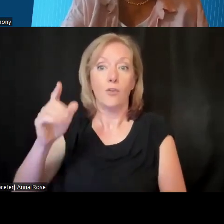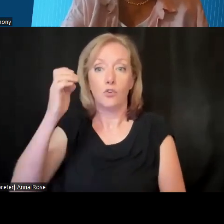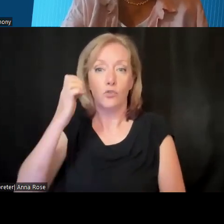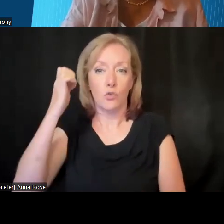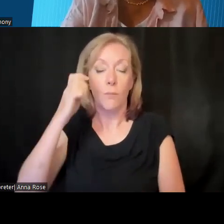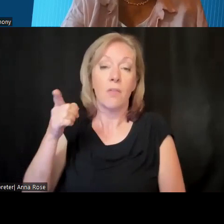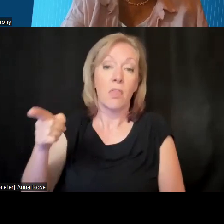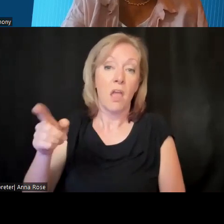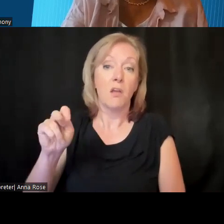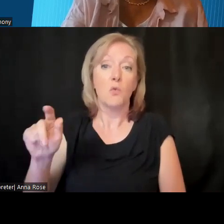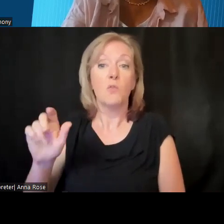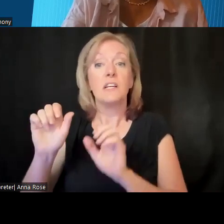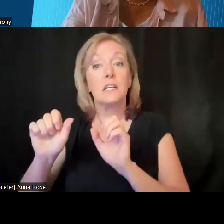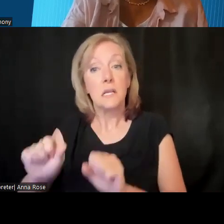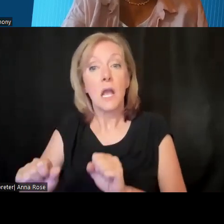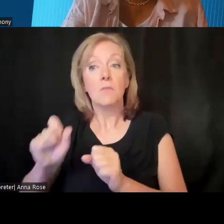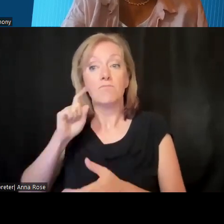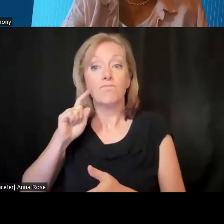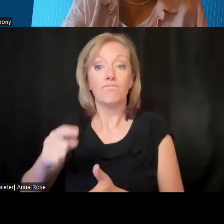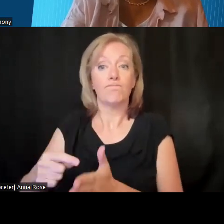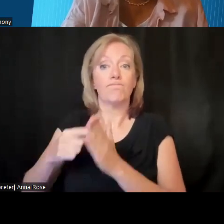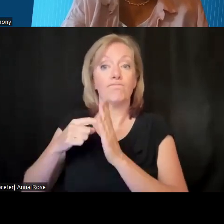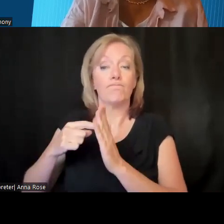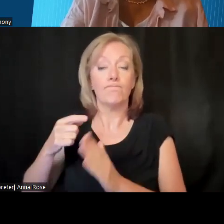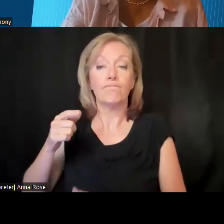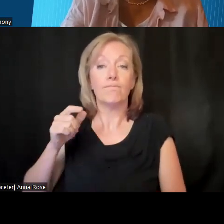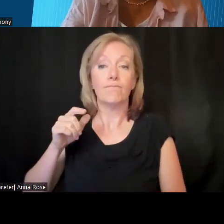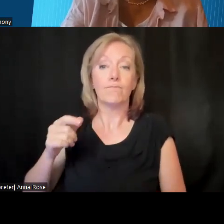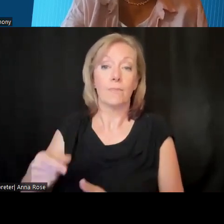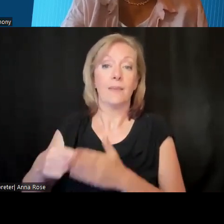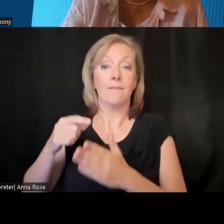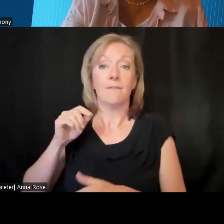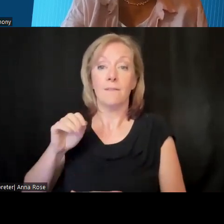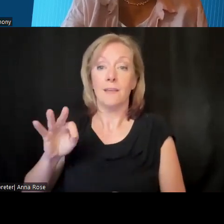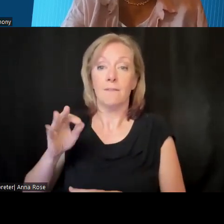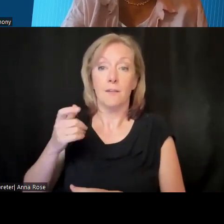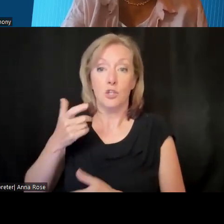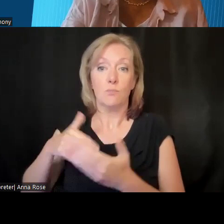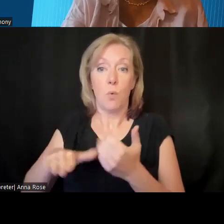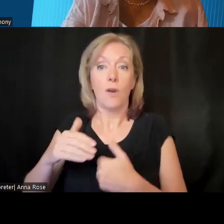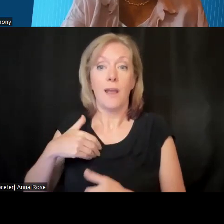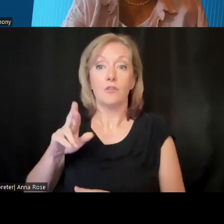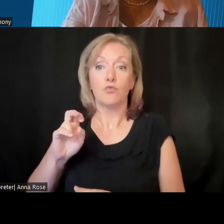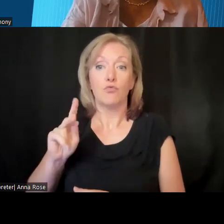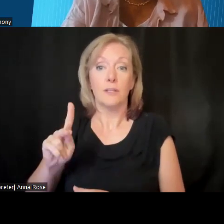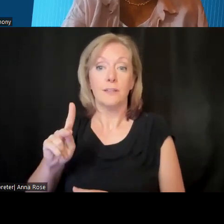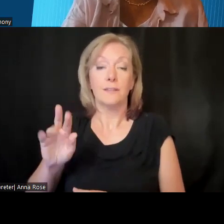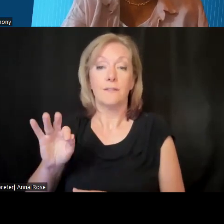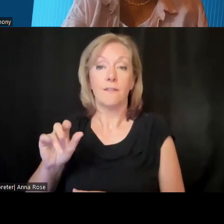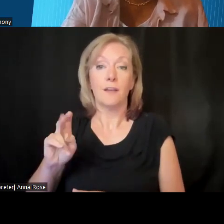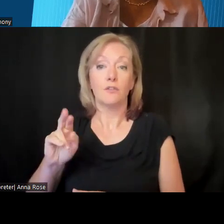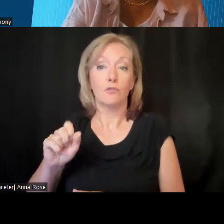of whether or not a very young child, an infant, newborn, has the risk factors for cerebral or cortical